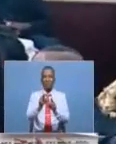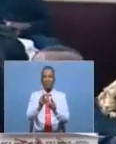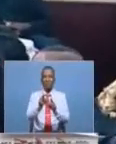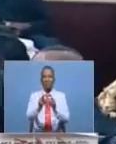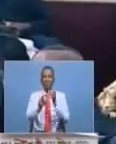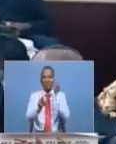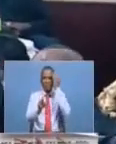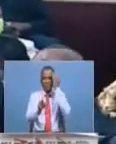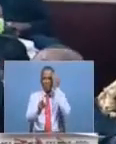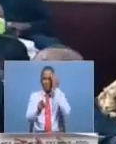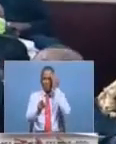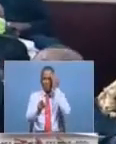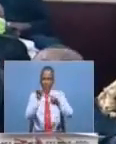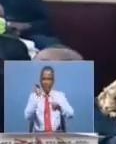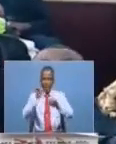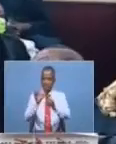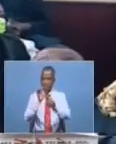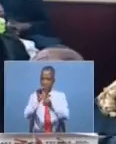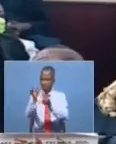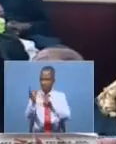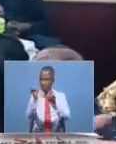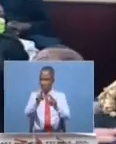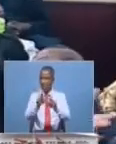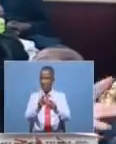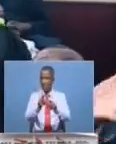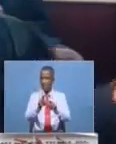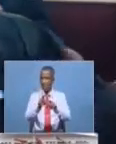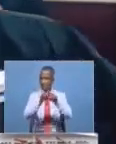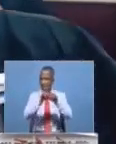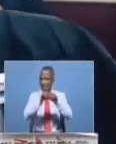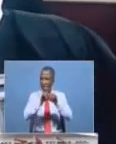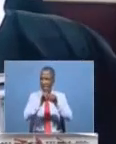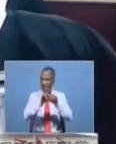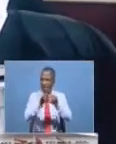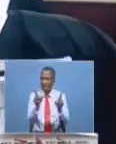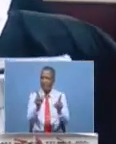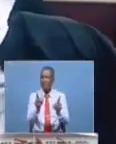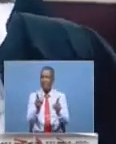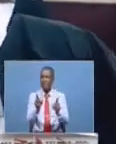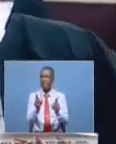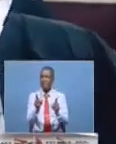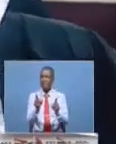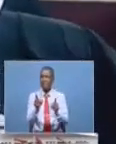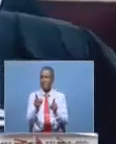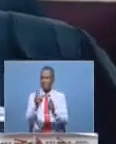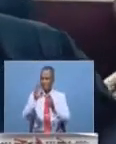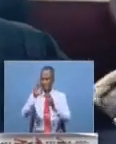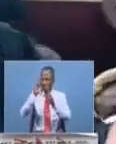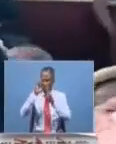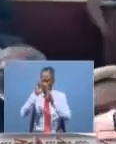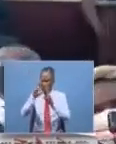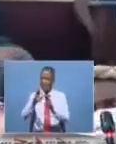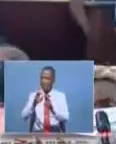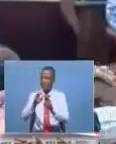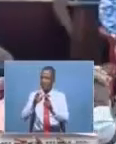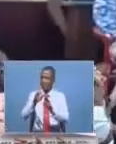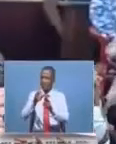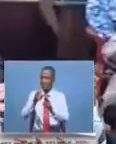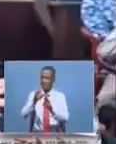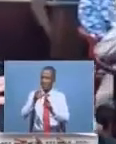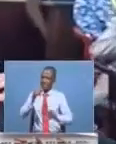the party cannot be compelled to testify, but we respectfully insist